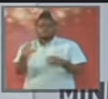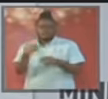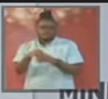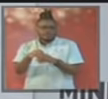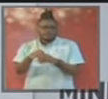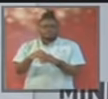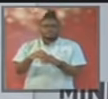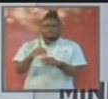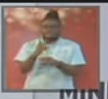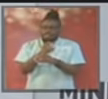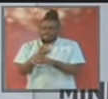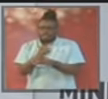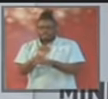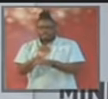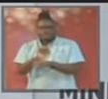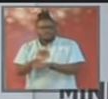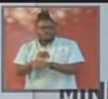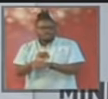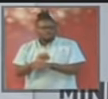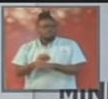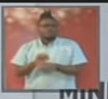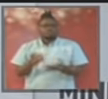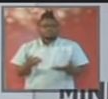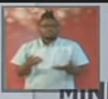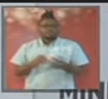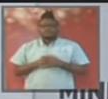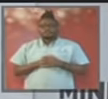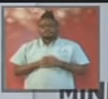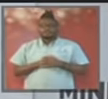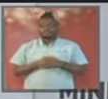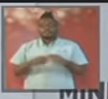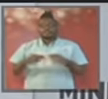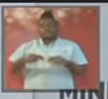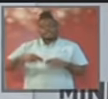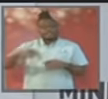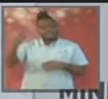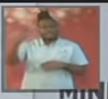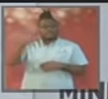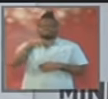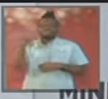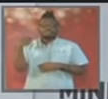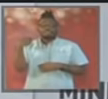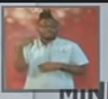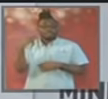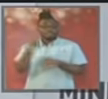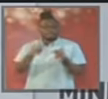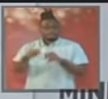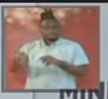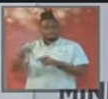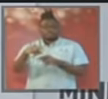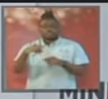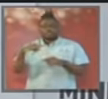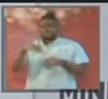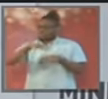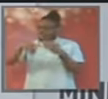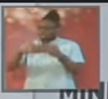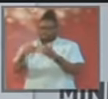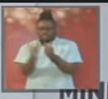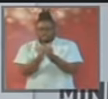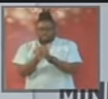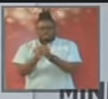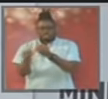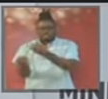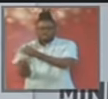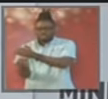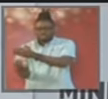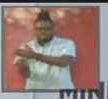be covered. The high-risk adults, all of them together would add up